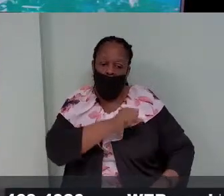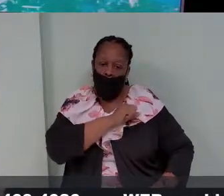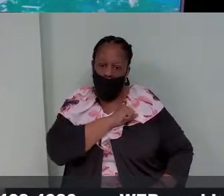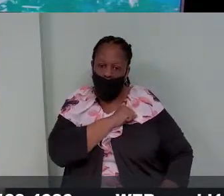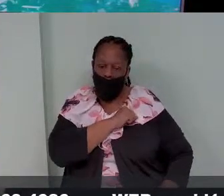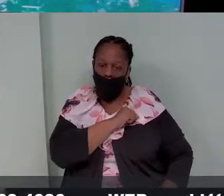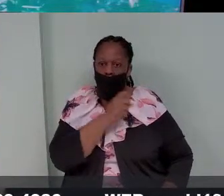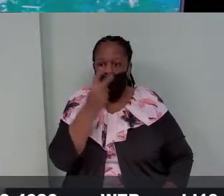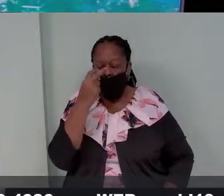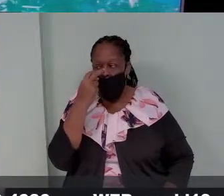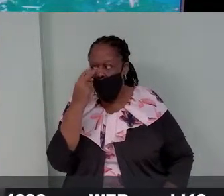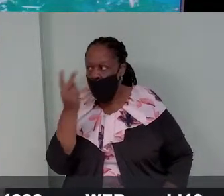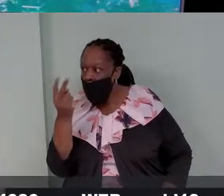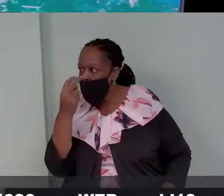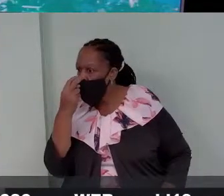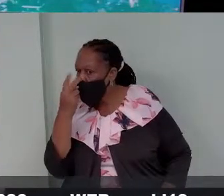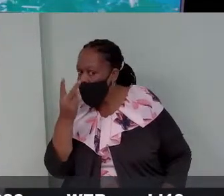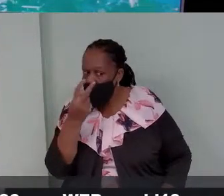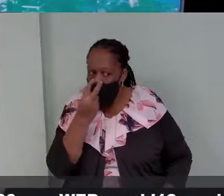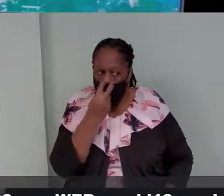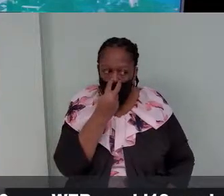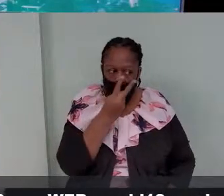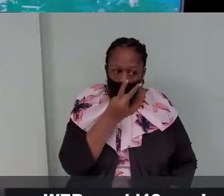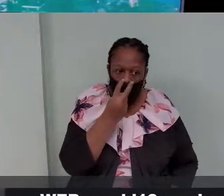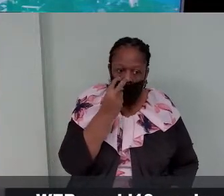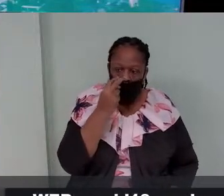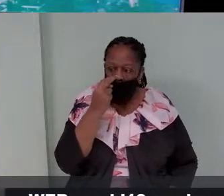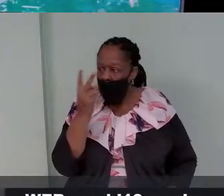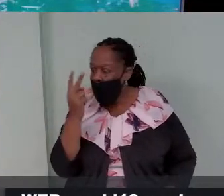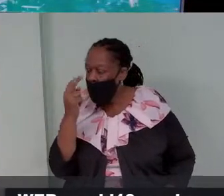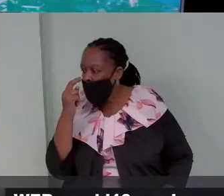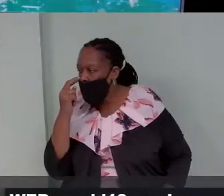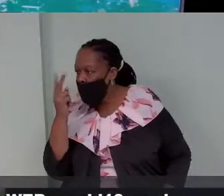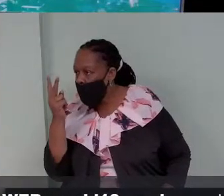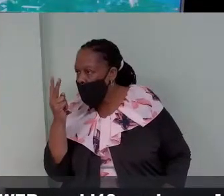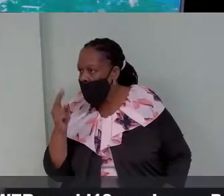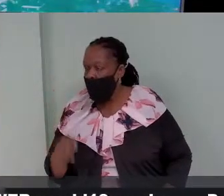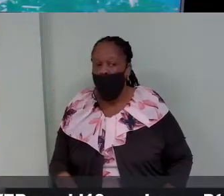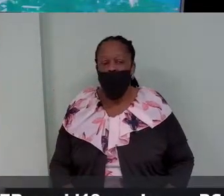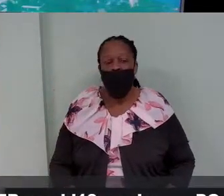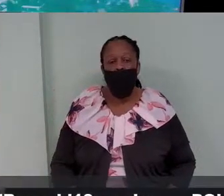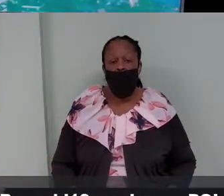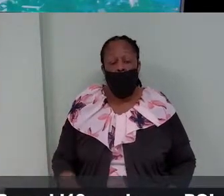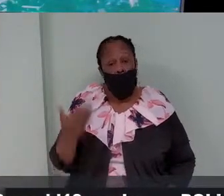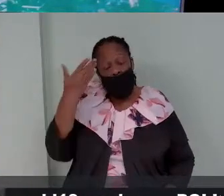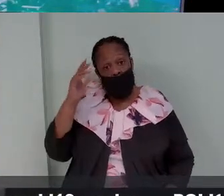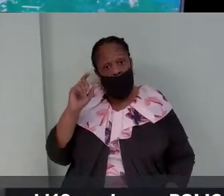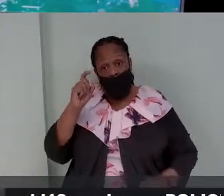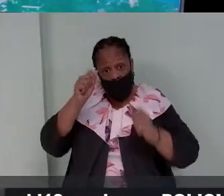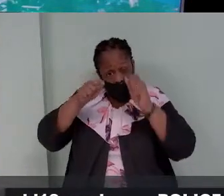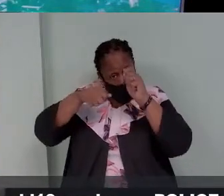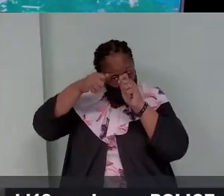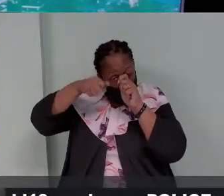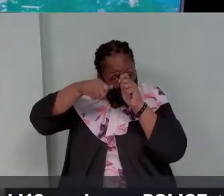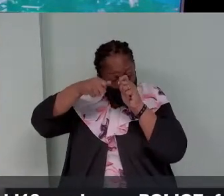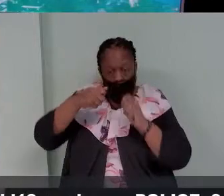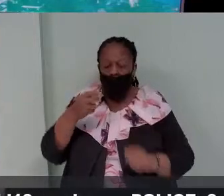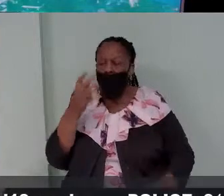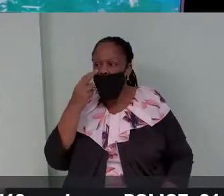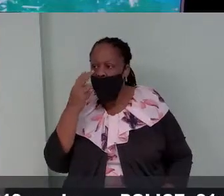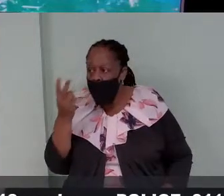government designated quarantine facilities are manned with compliance team members and also our